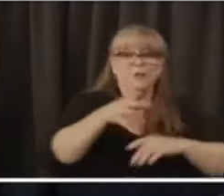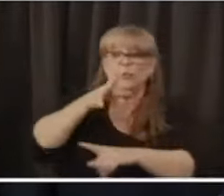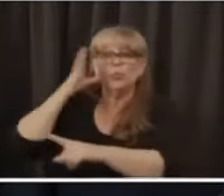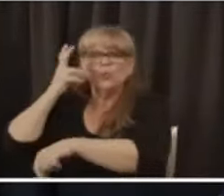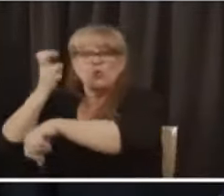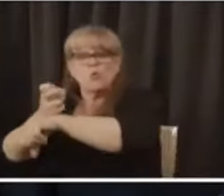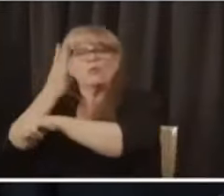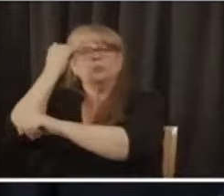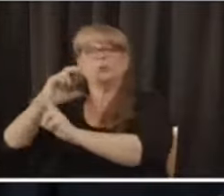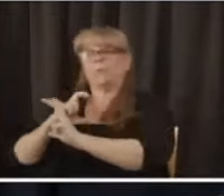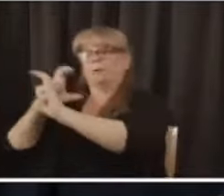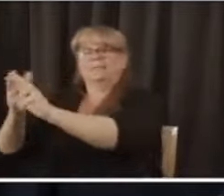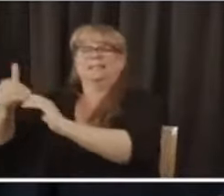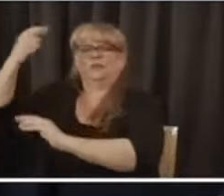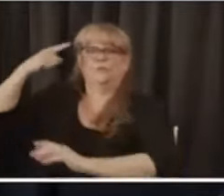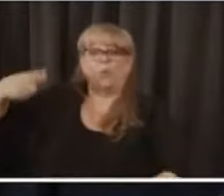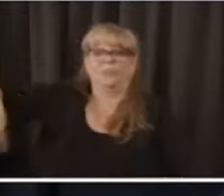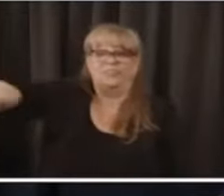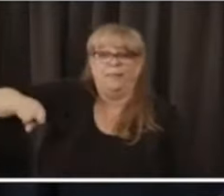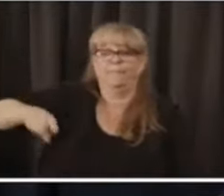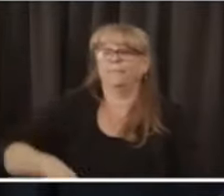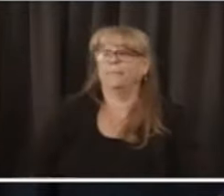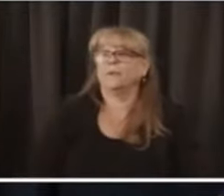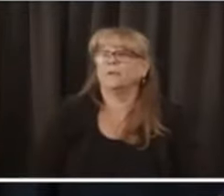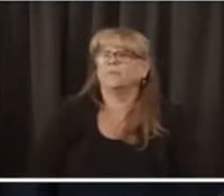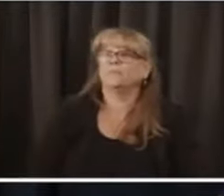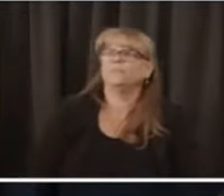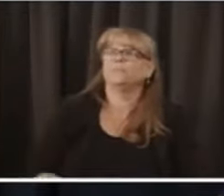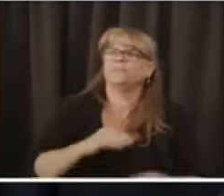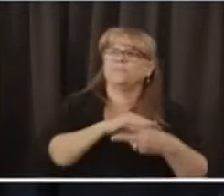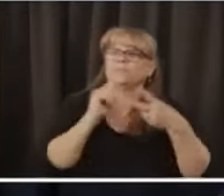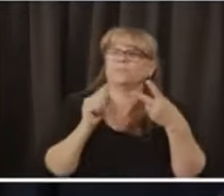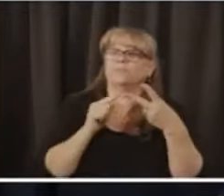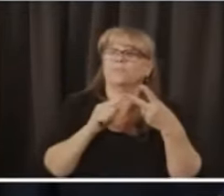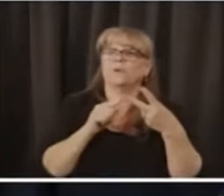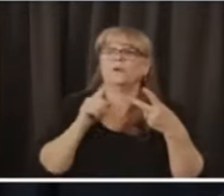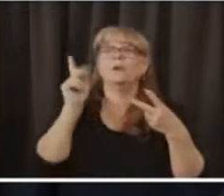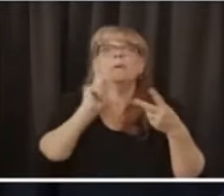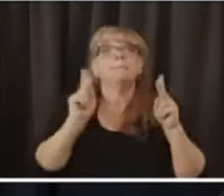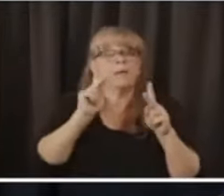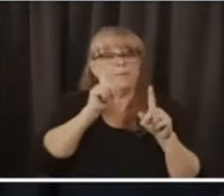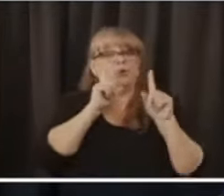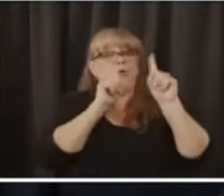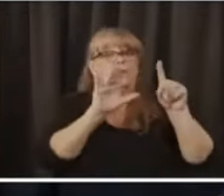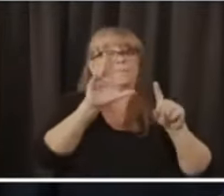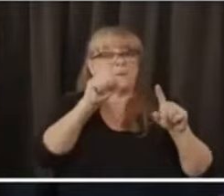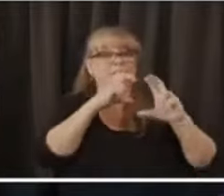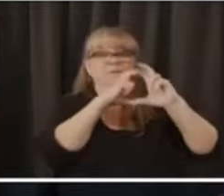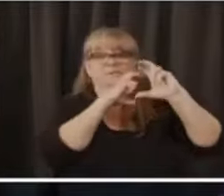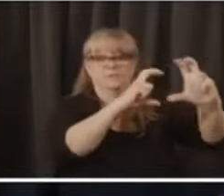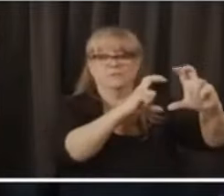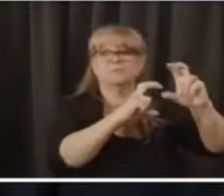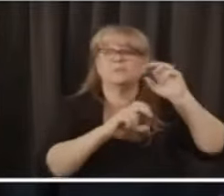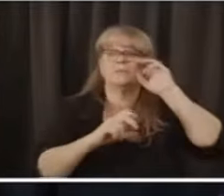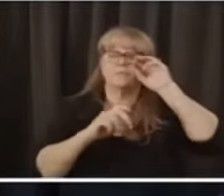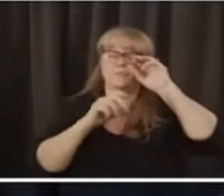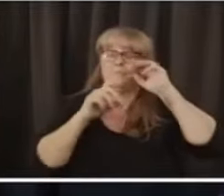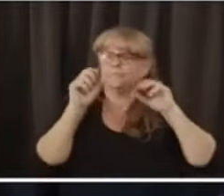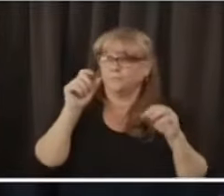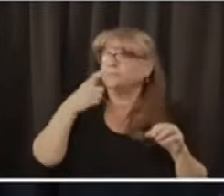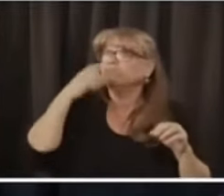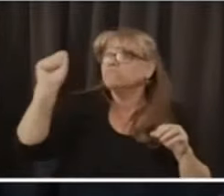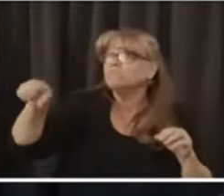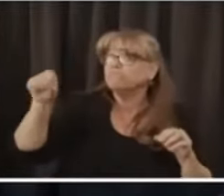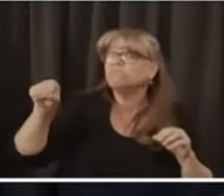Are we seeing people sort of turn up for those buses? Like, what's the turnout been like? Yes, they are taking appointments and also walk-ins at